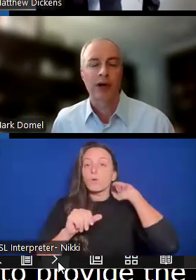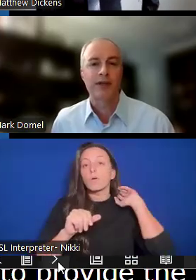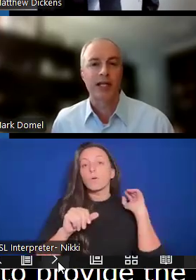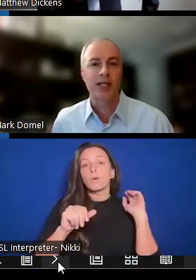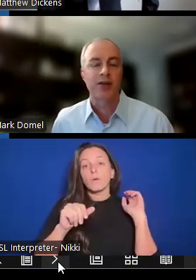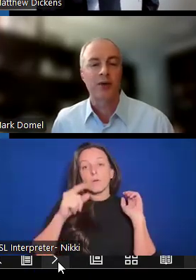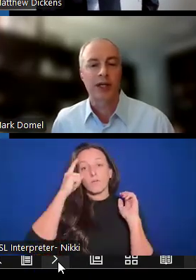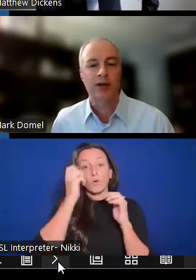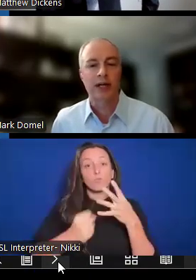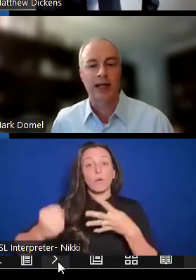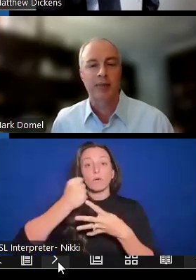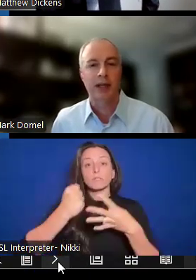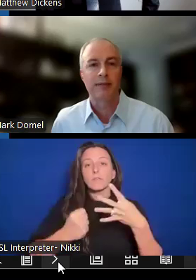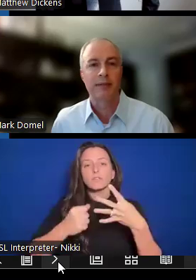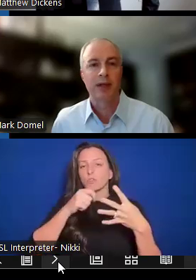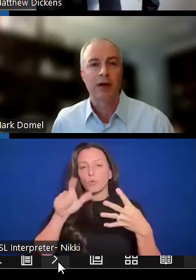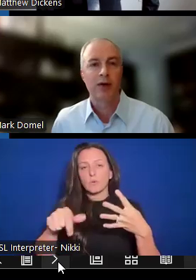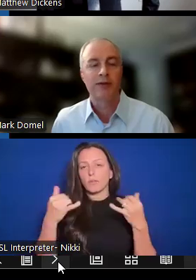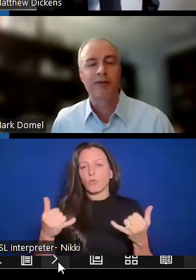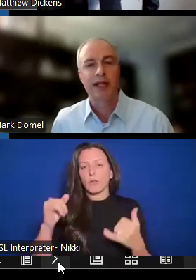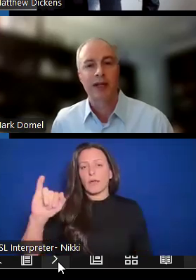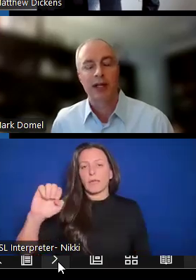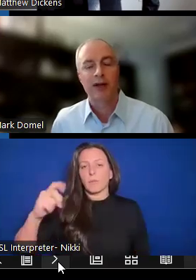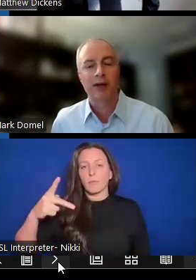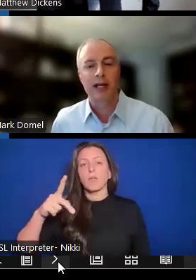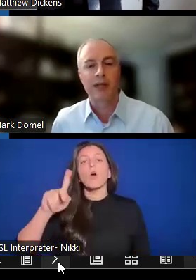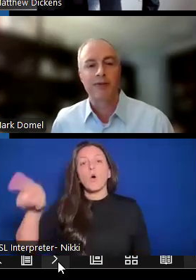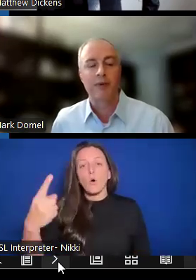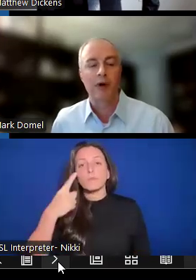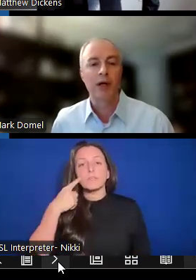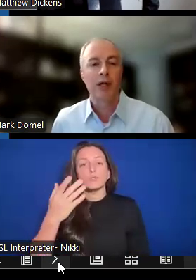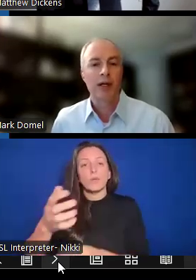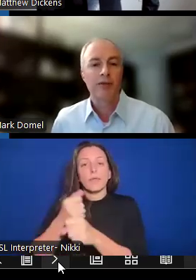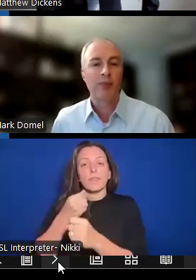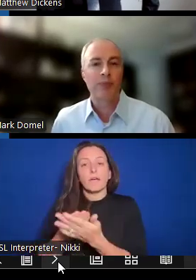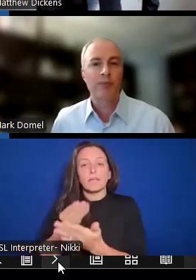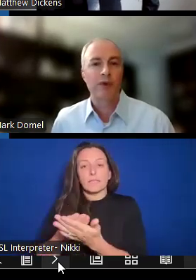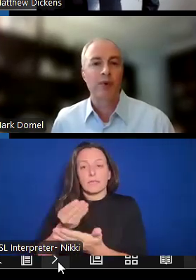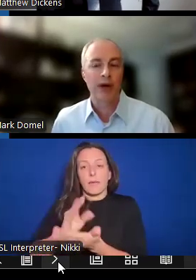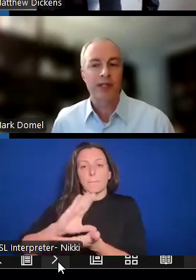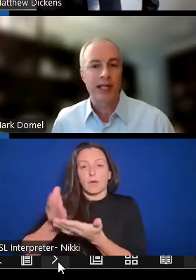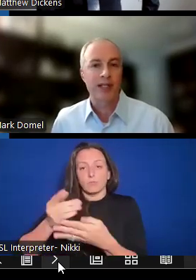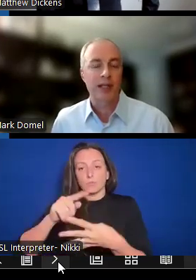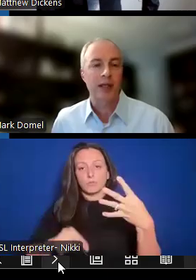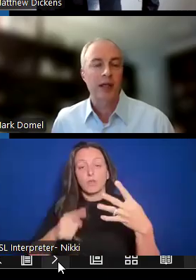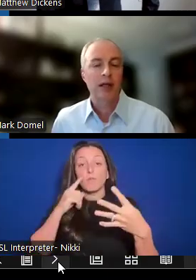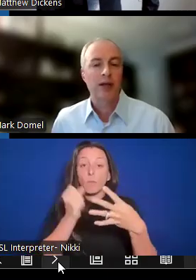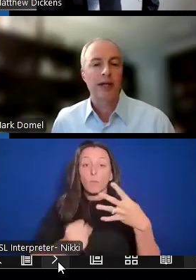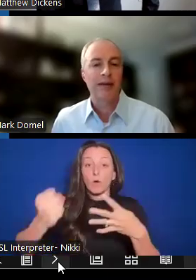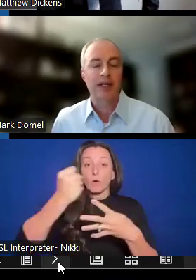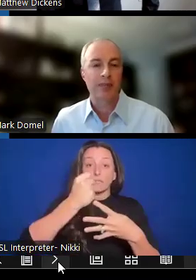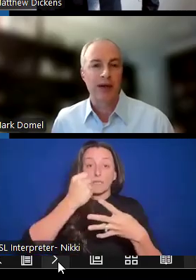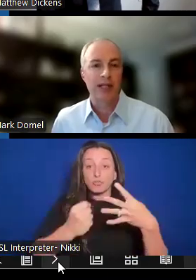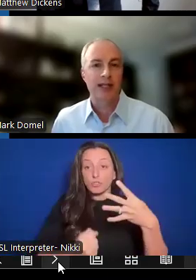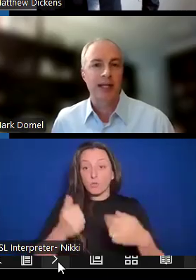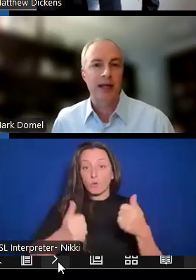for prioritization, you don't need a current IEP. correct. Only for funding, you need a current IEP. Only for the funding. Okay. For prioritization, you can